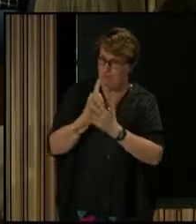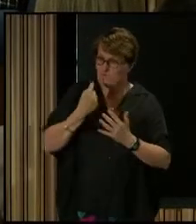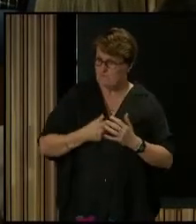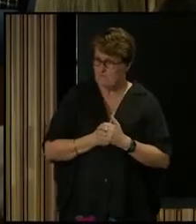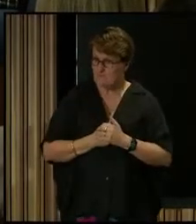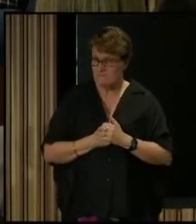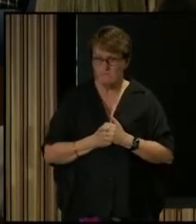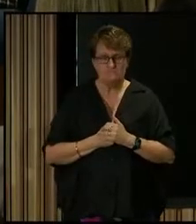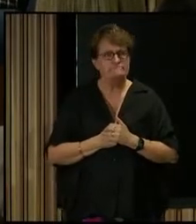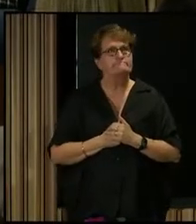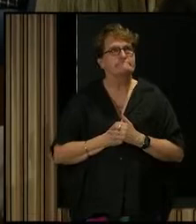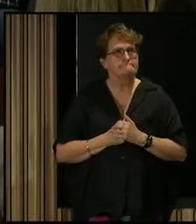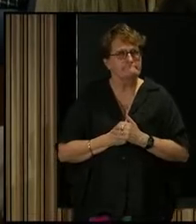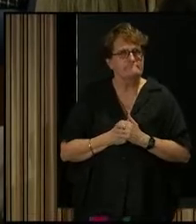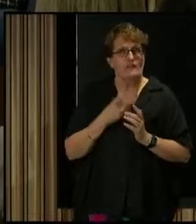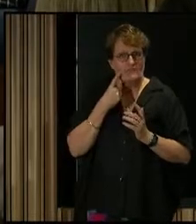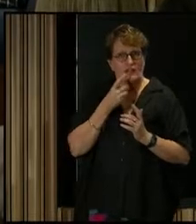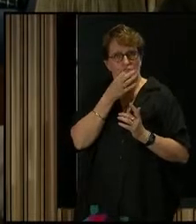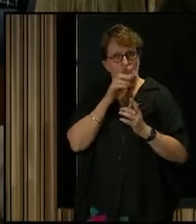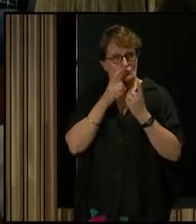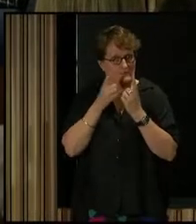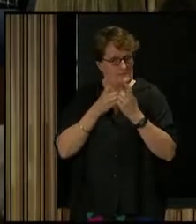I think there's a couple of things.